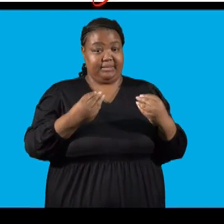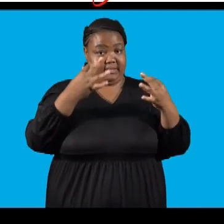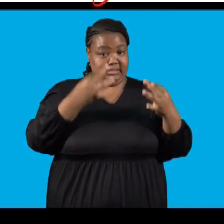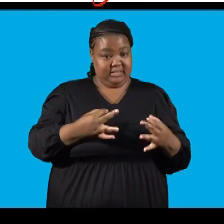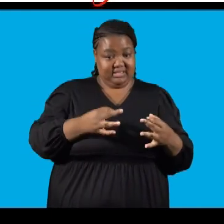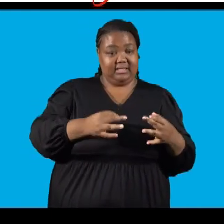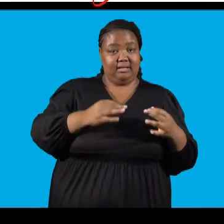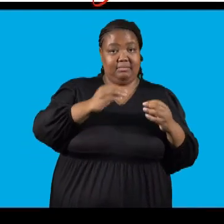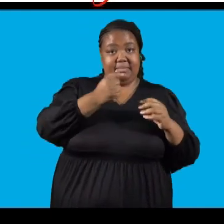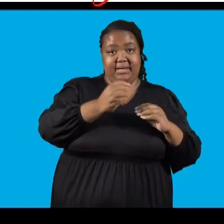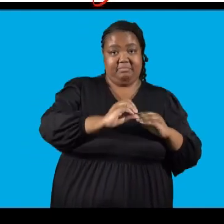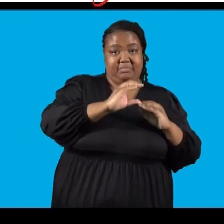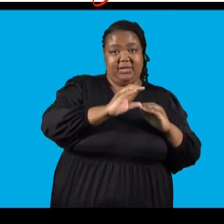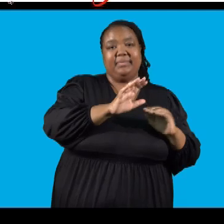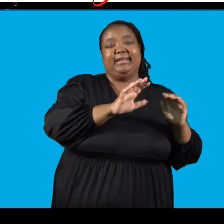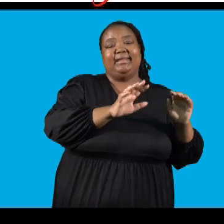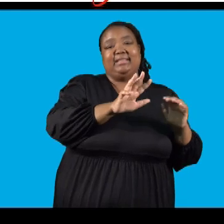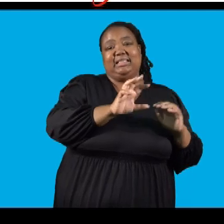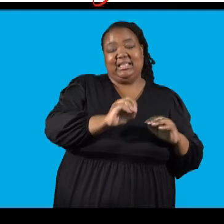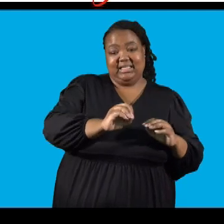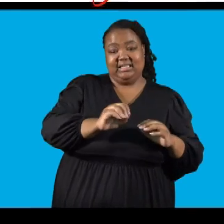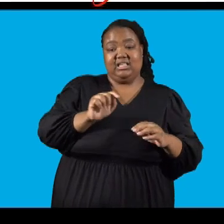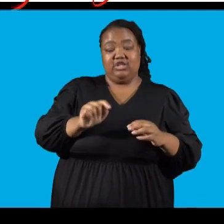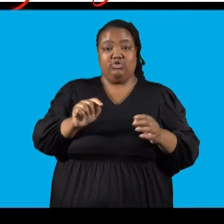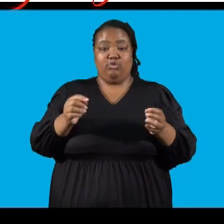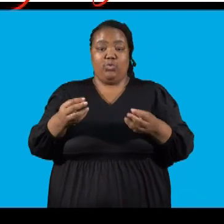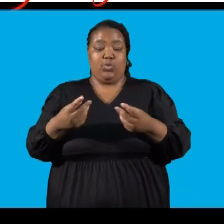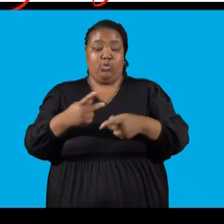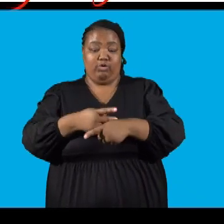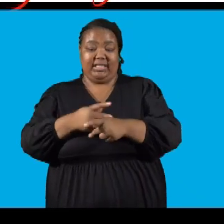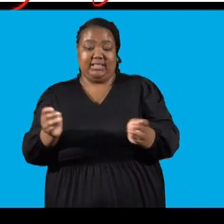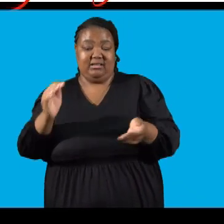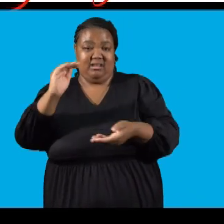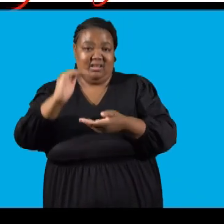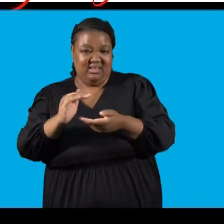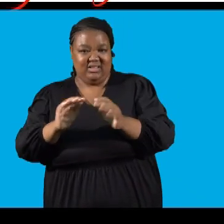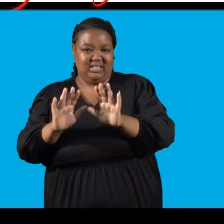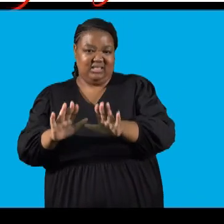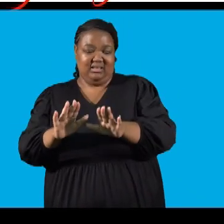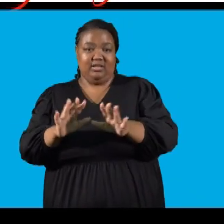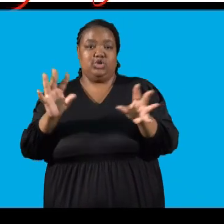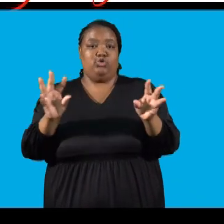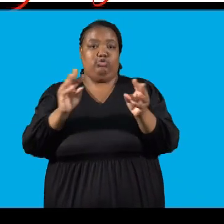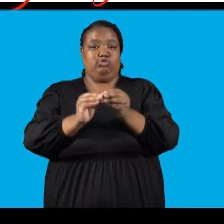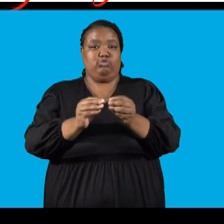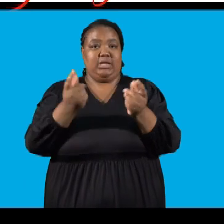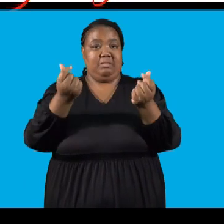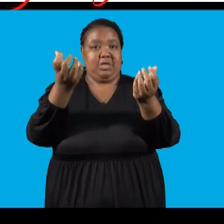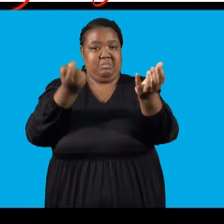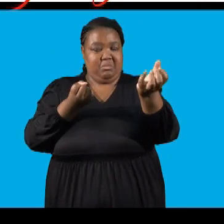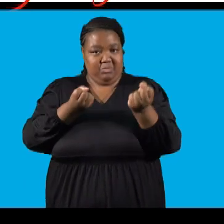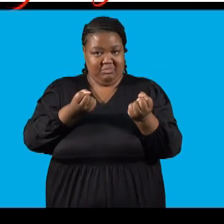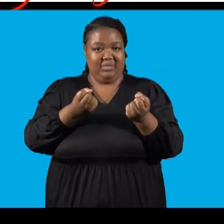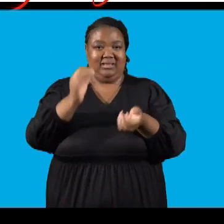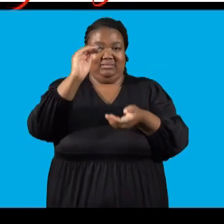decides to increase the price to 90 here, the quantity will decrease to 10. And what will be the total revenue? The total revenue